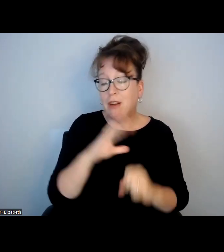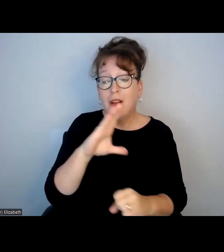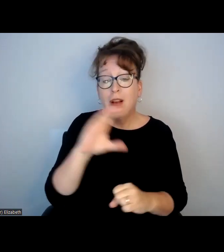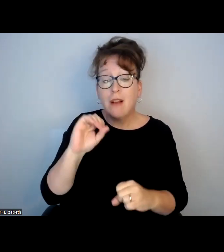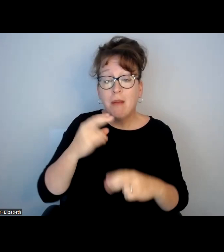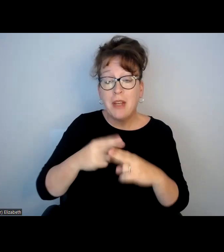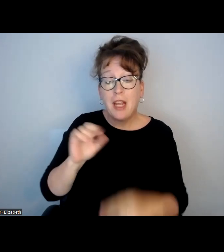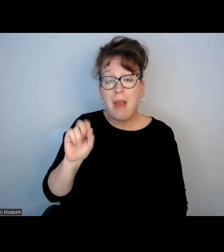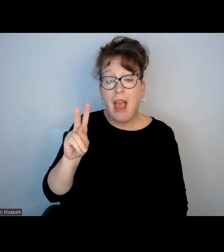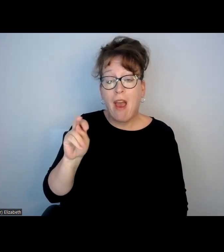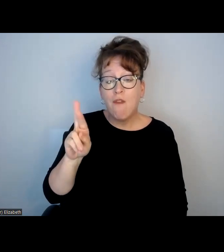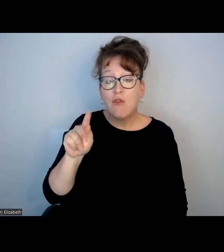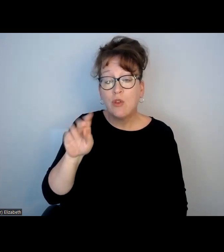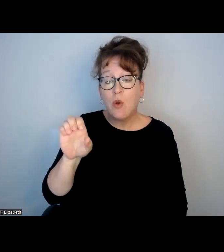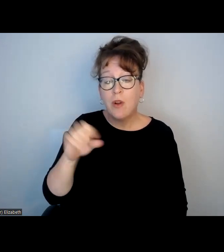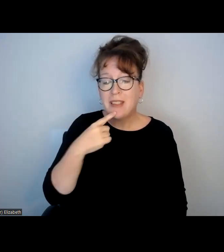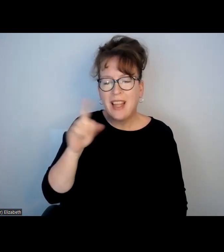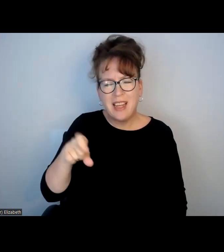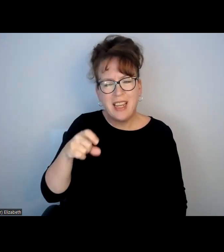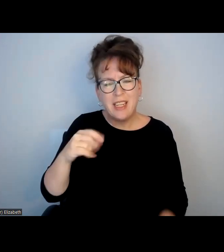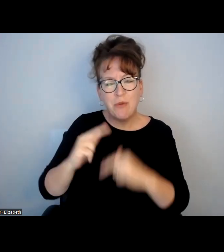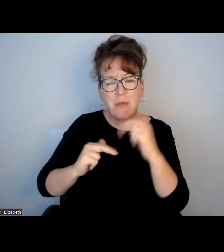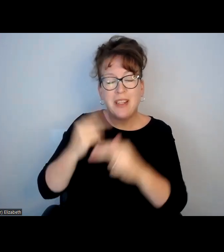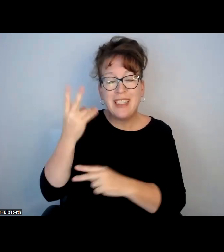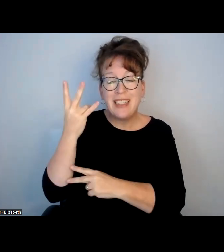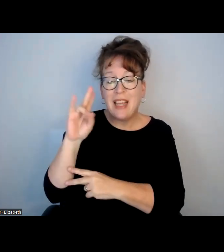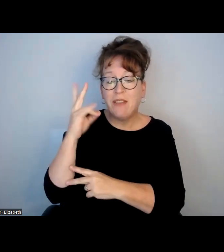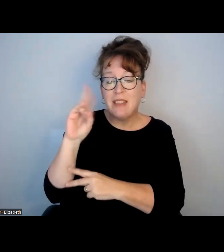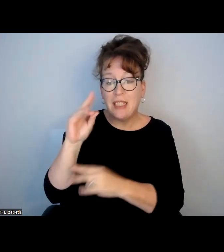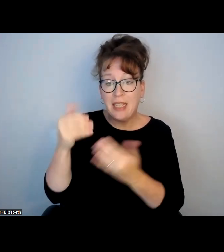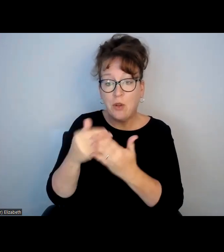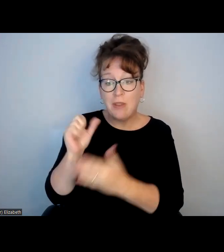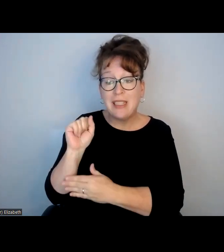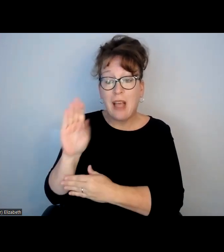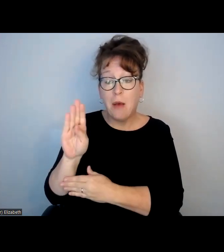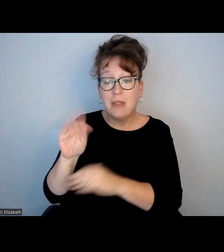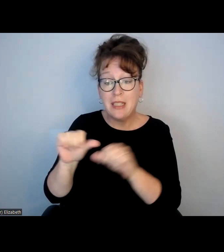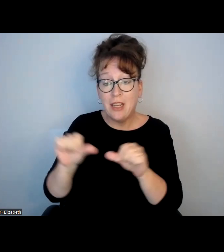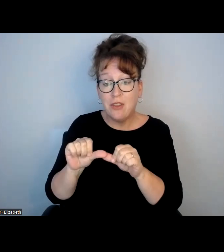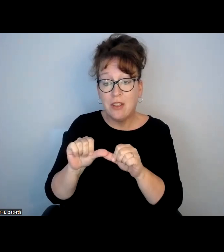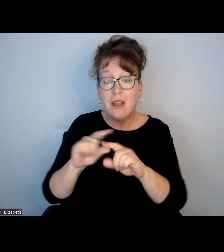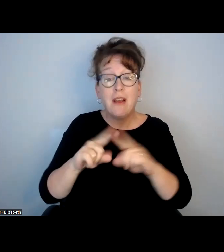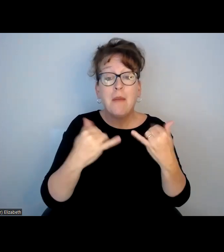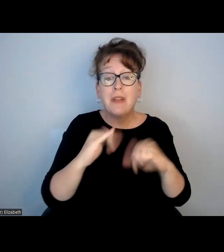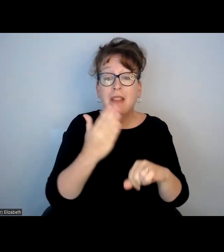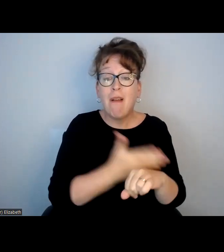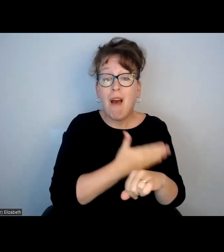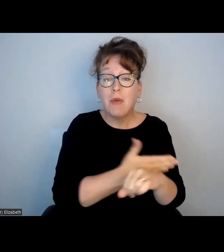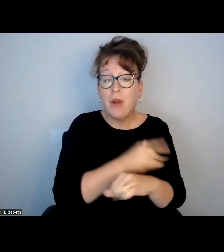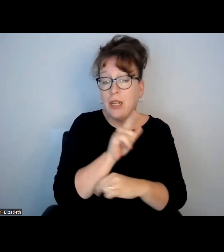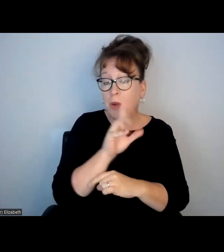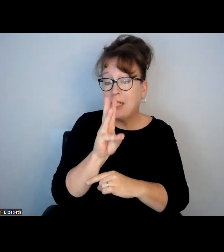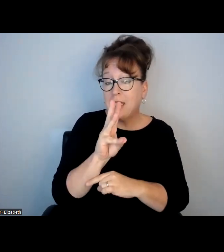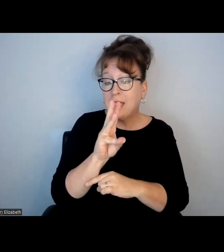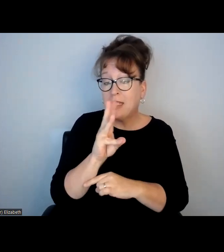that they need to build 17 new substations by 2035 and upgrade 26 existing ones. National Grid has identified they need to